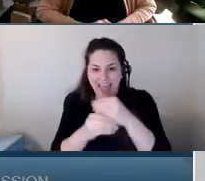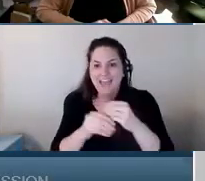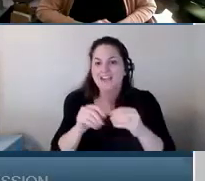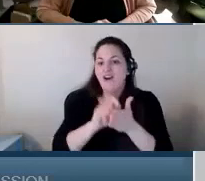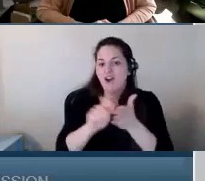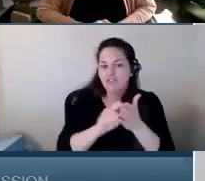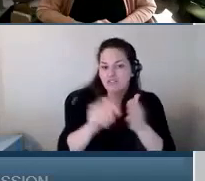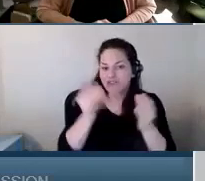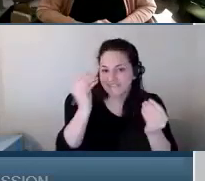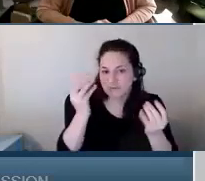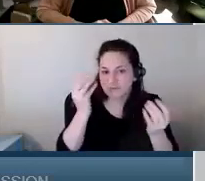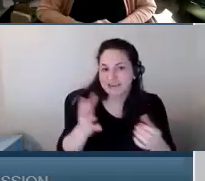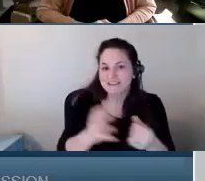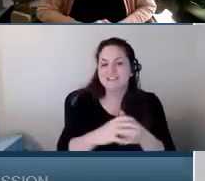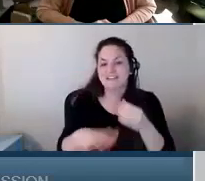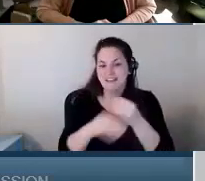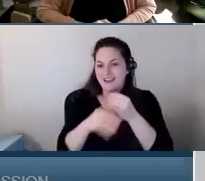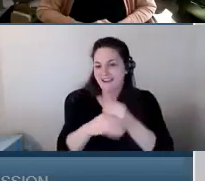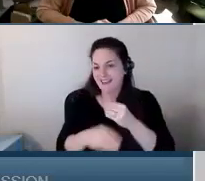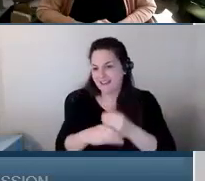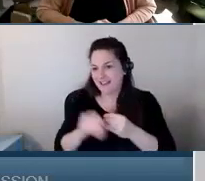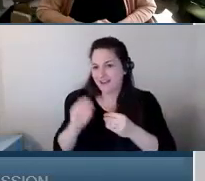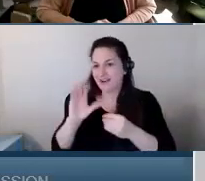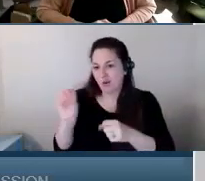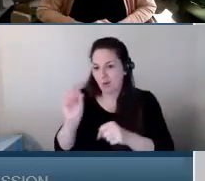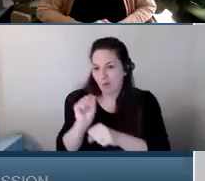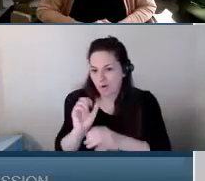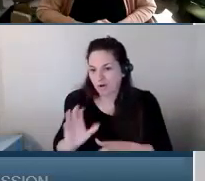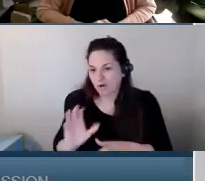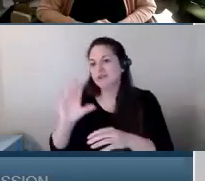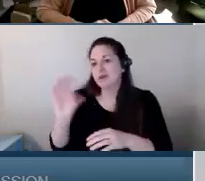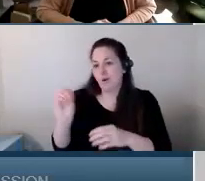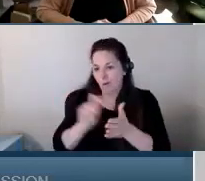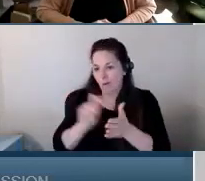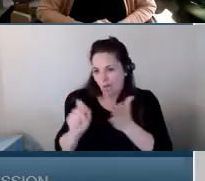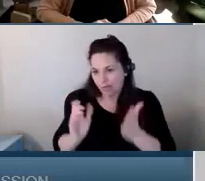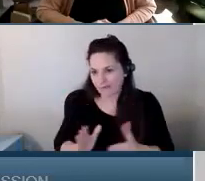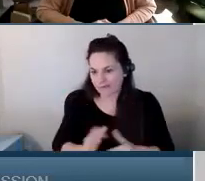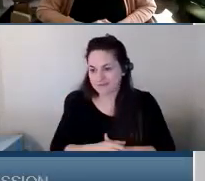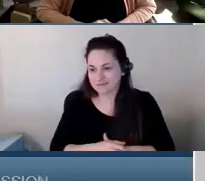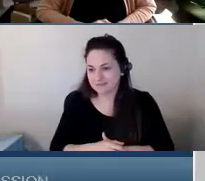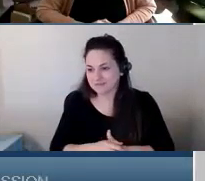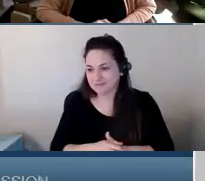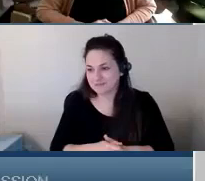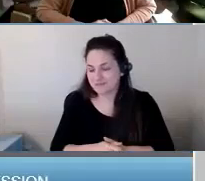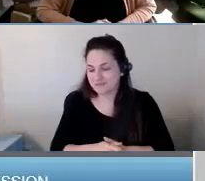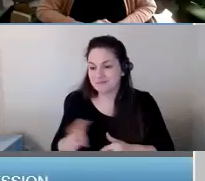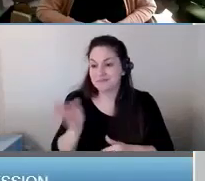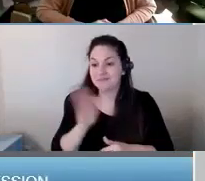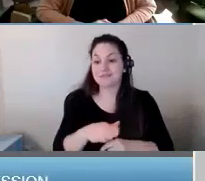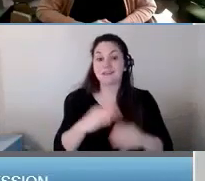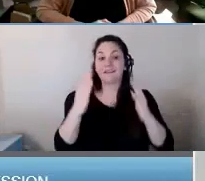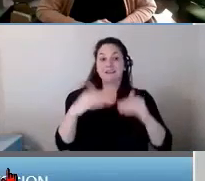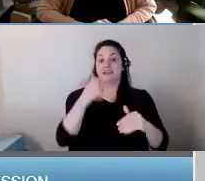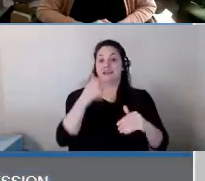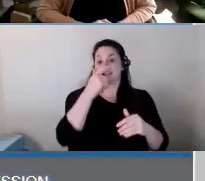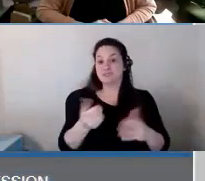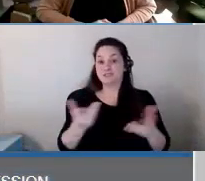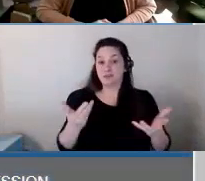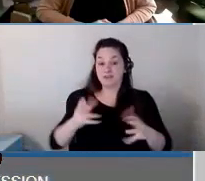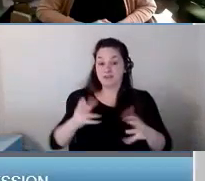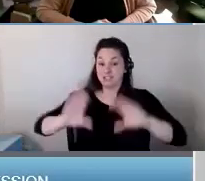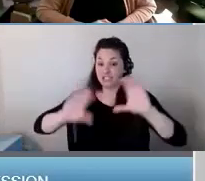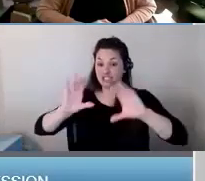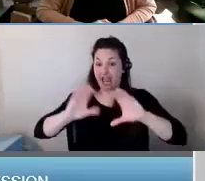all of your coworkers or your co-authors. Now, for the interesting stuff, chat and